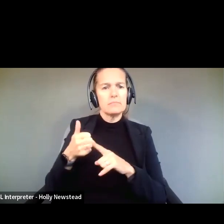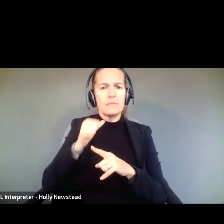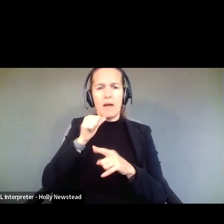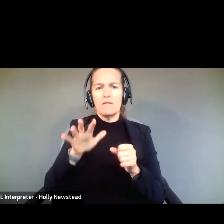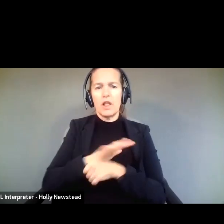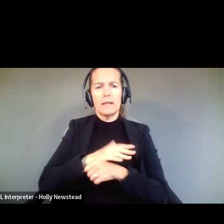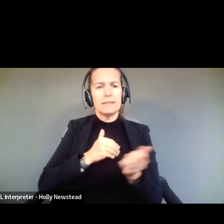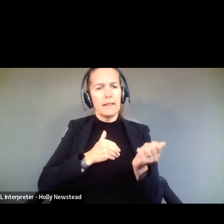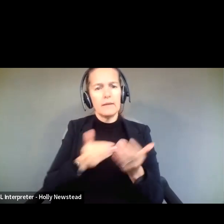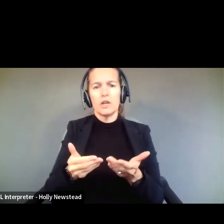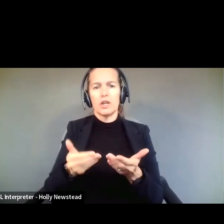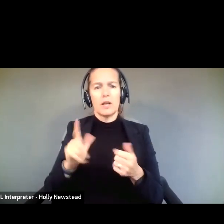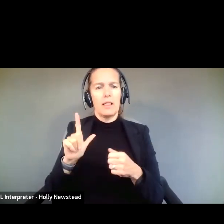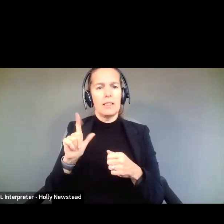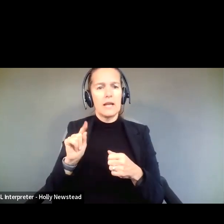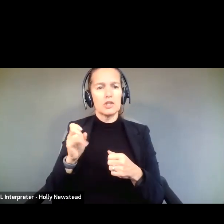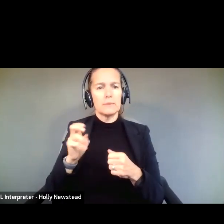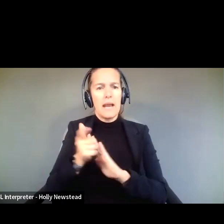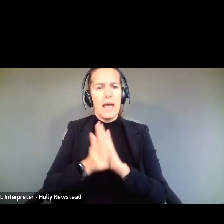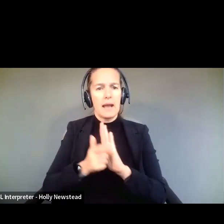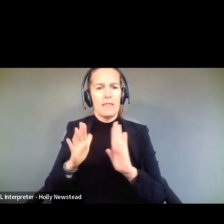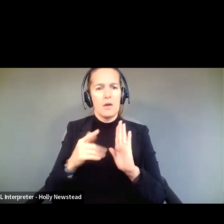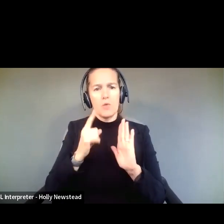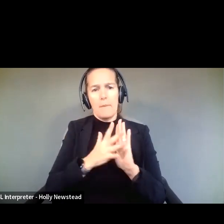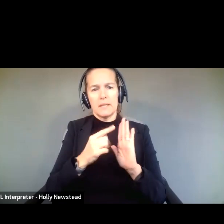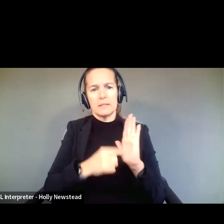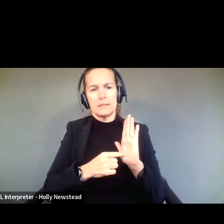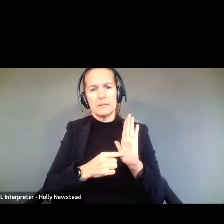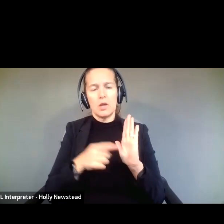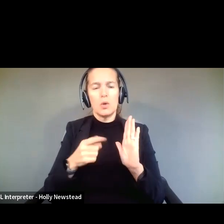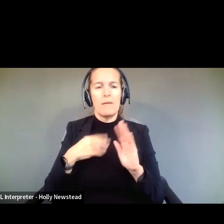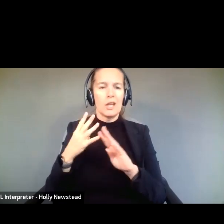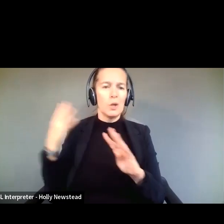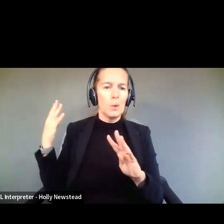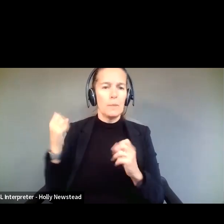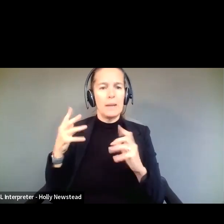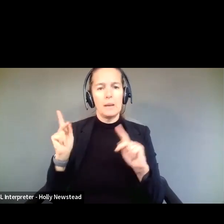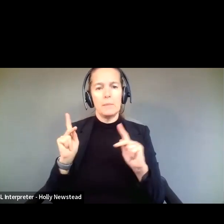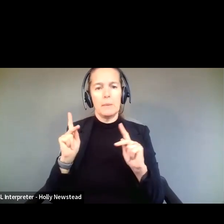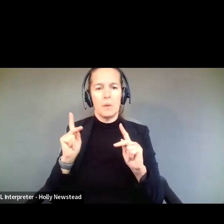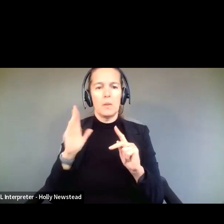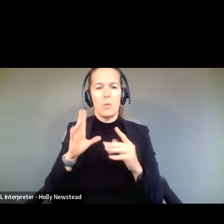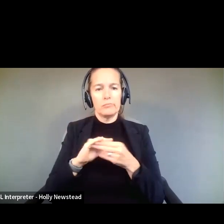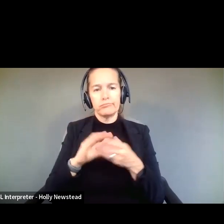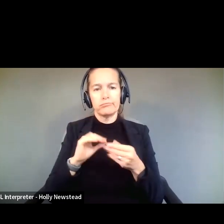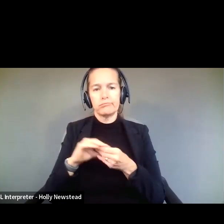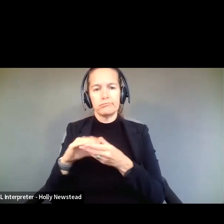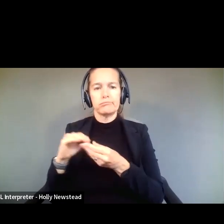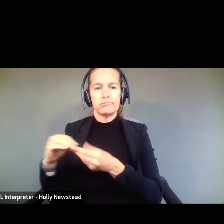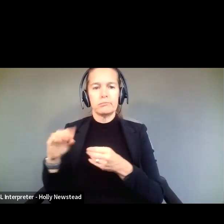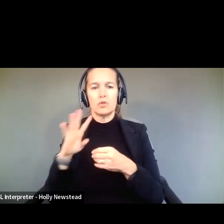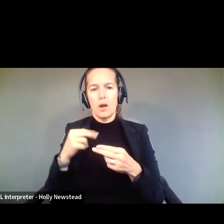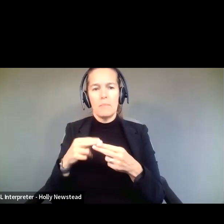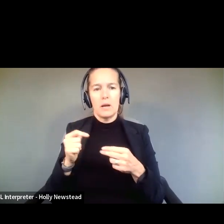delivering the Lanterman Act's promise. You have a queue of many people who are ready to tell you more about that. You've heard